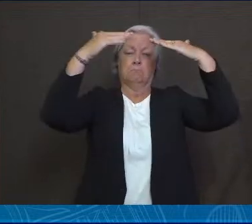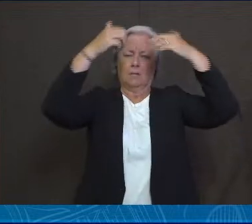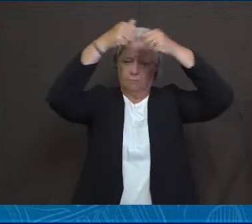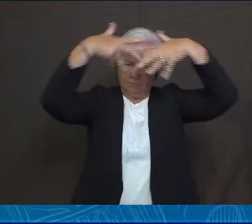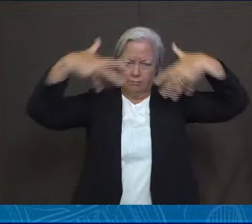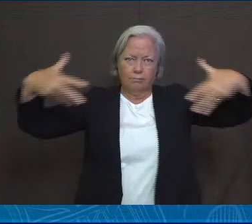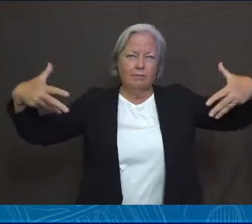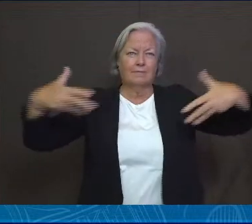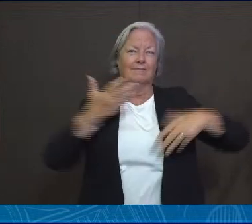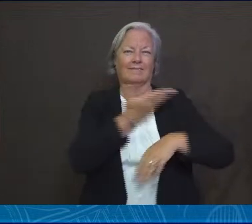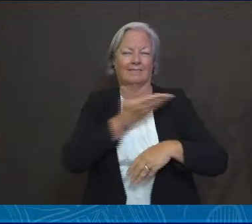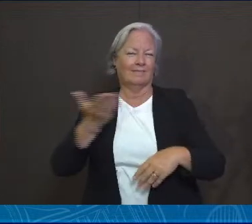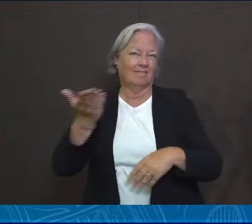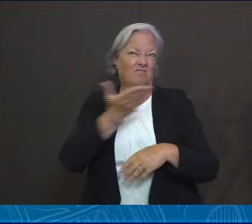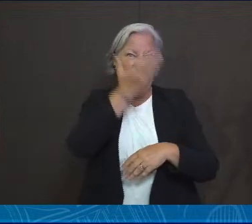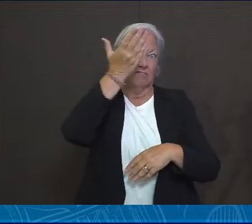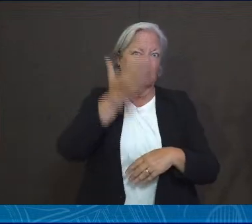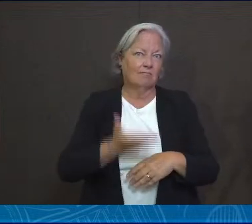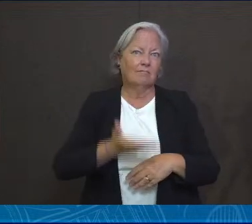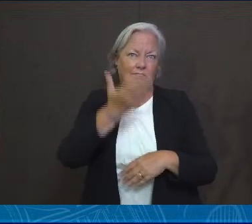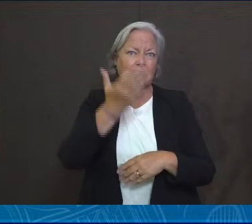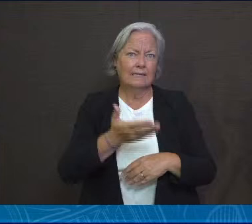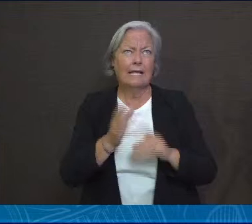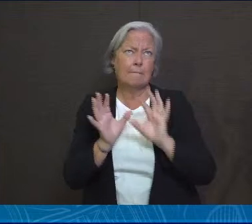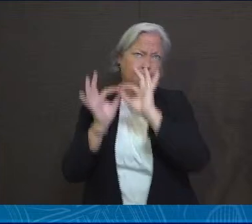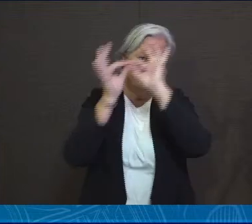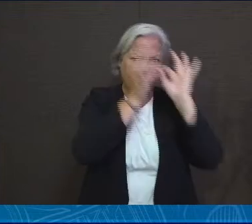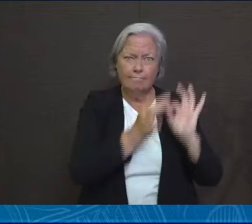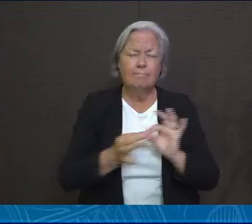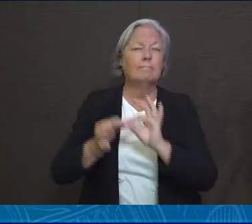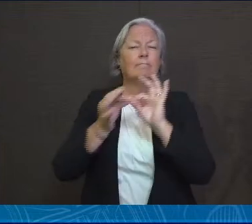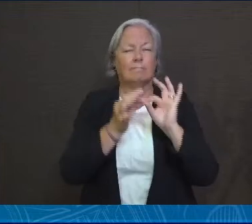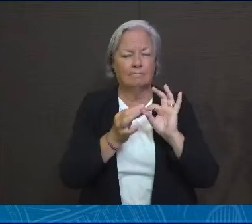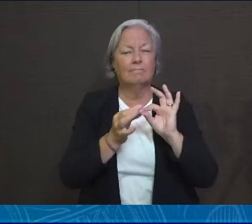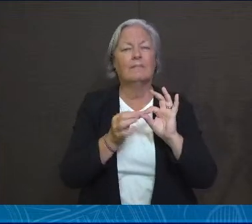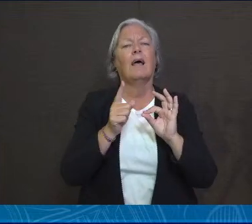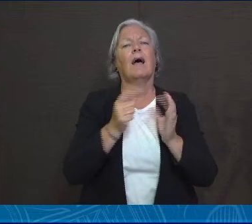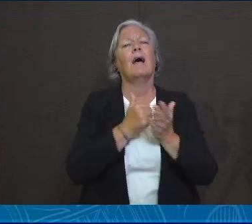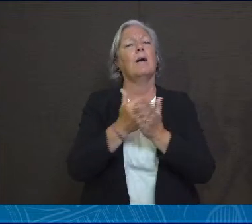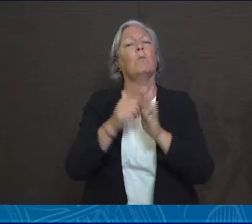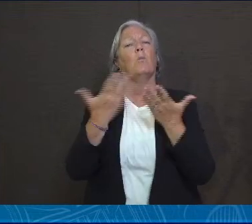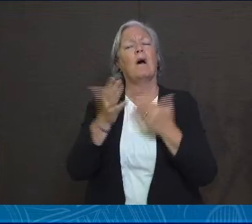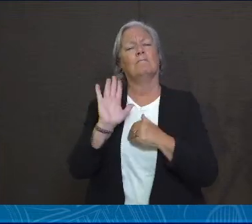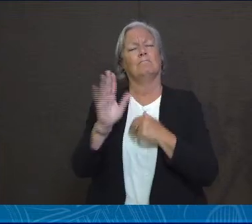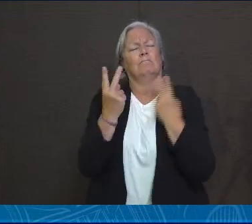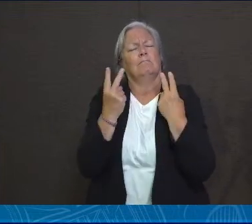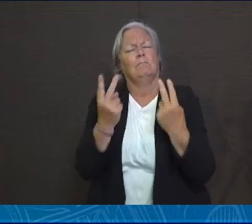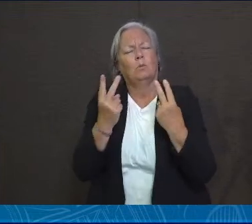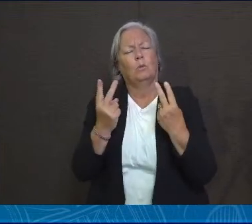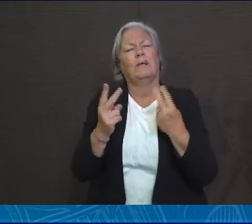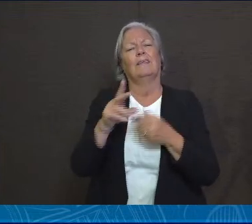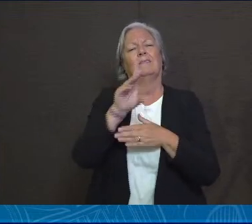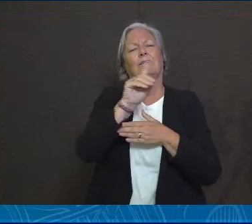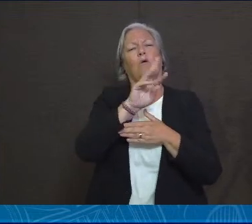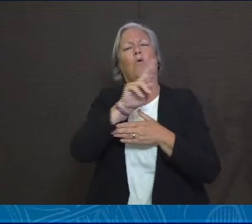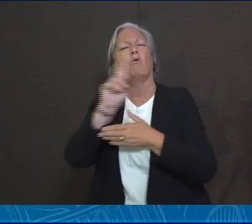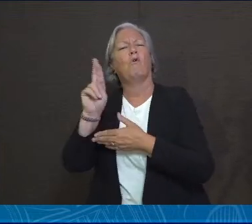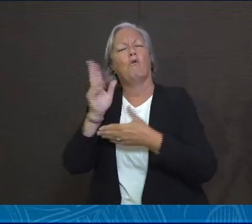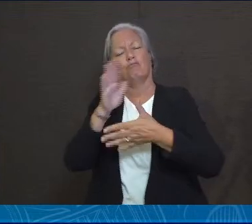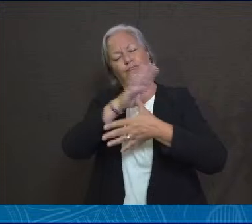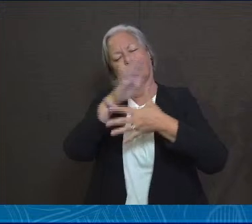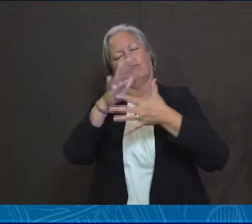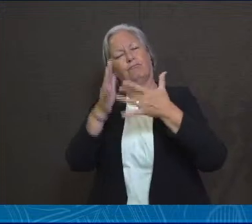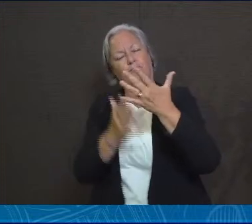critical to effectively address DRR priorities. I will now move on